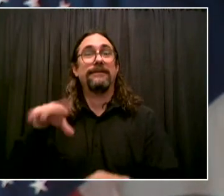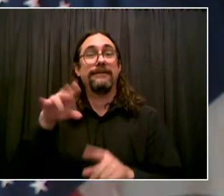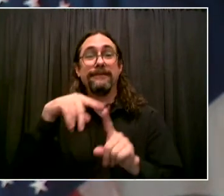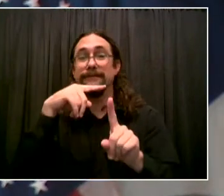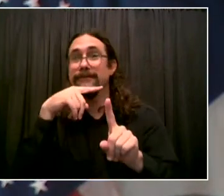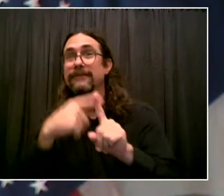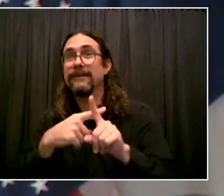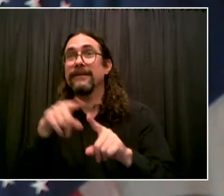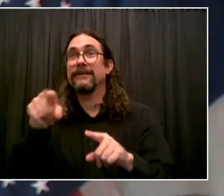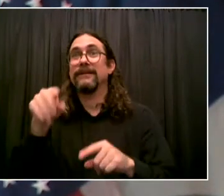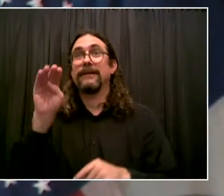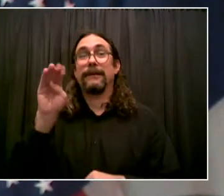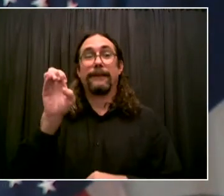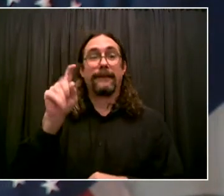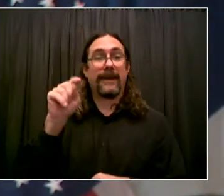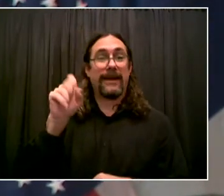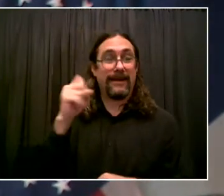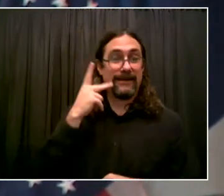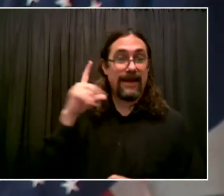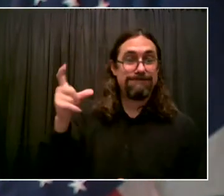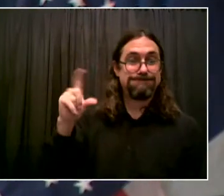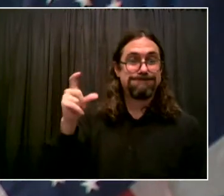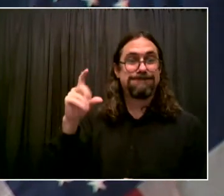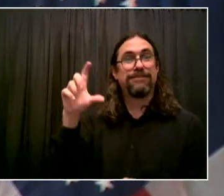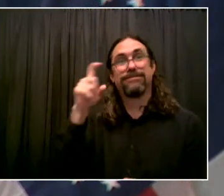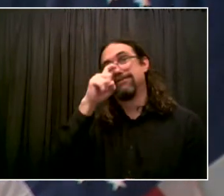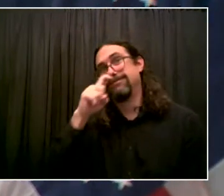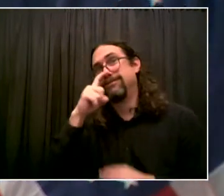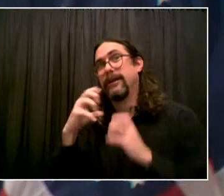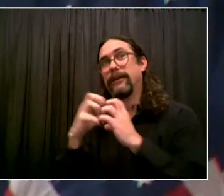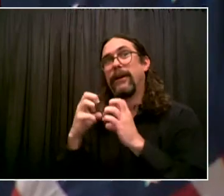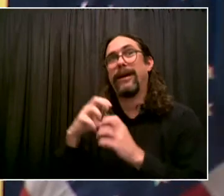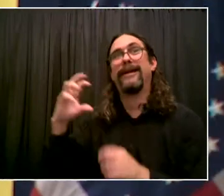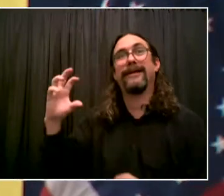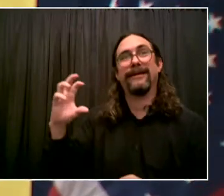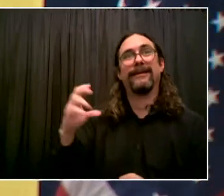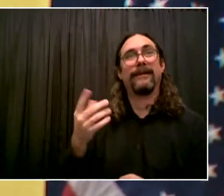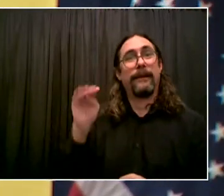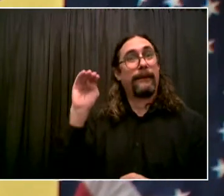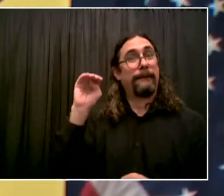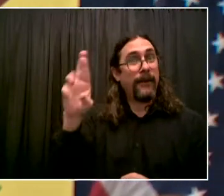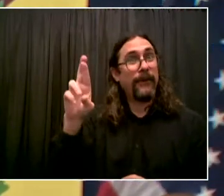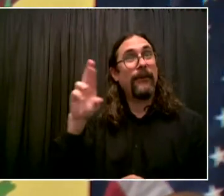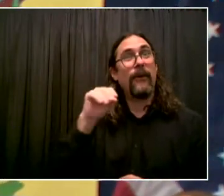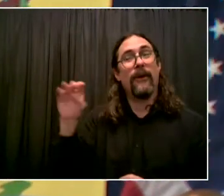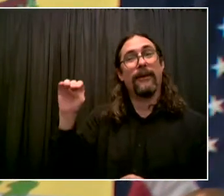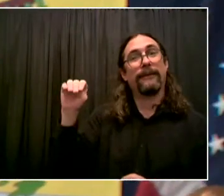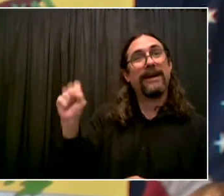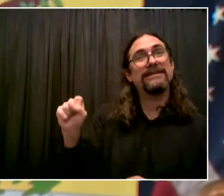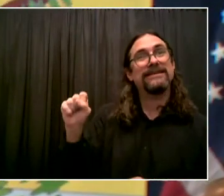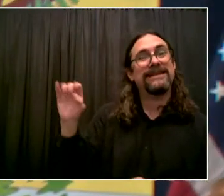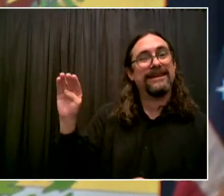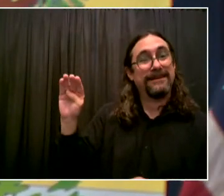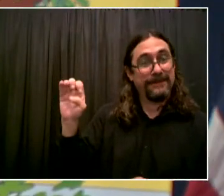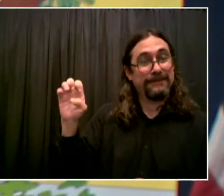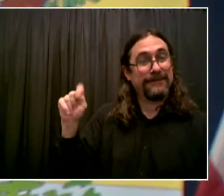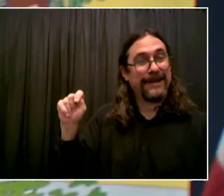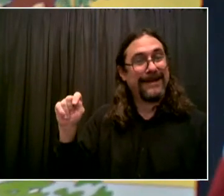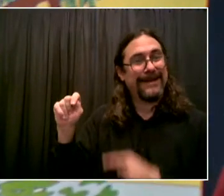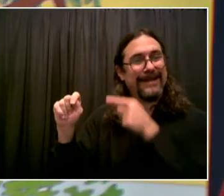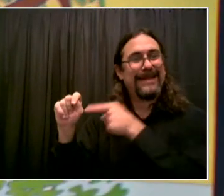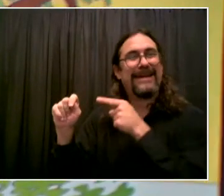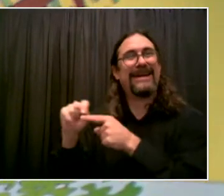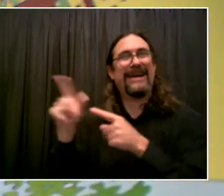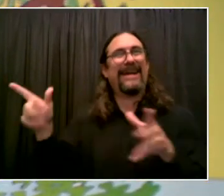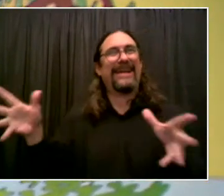participating, and Mrs. Met, in many of our vaccination events and in our Hometown Heroes Parade and so many other wonderful things.